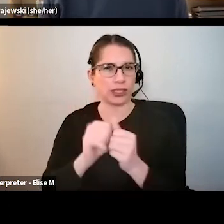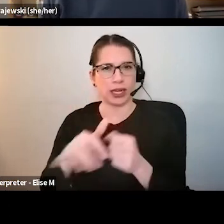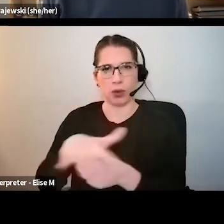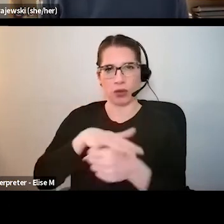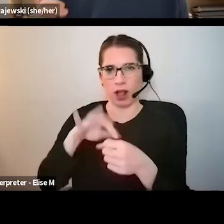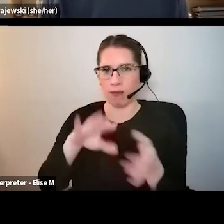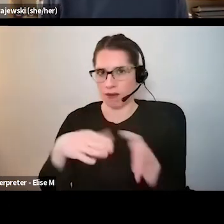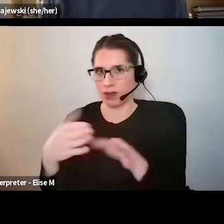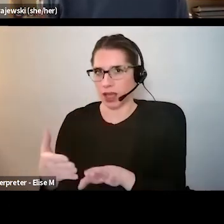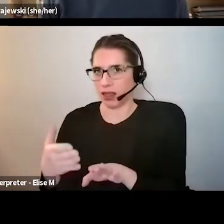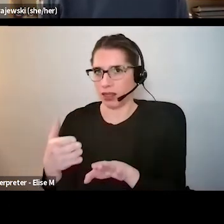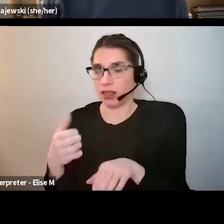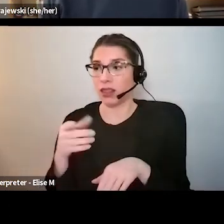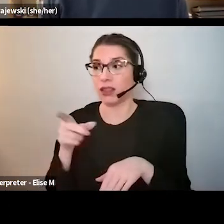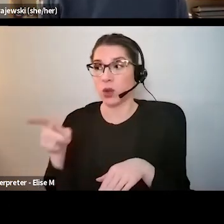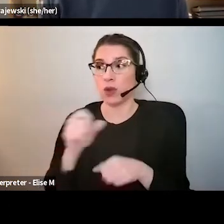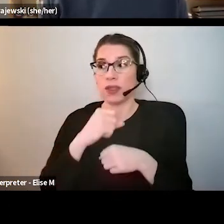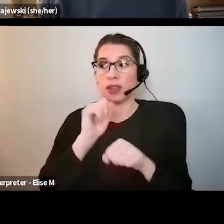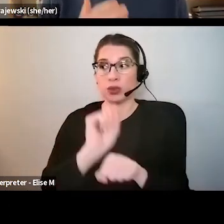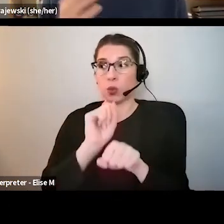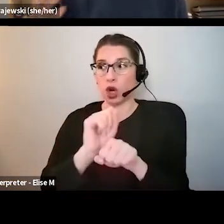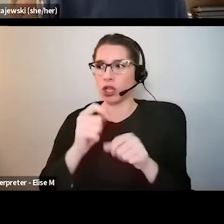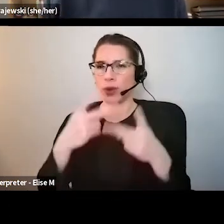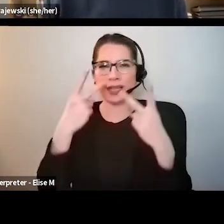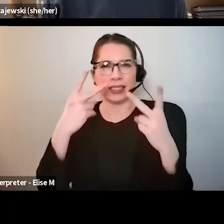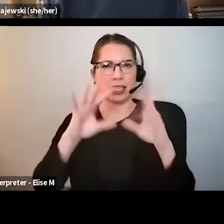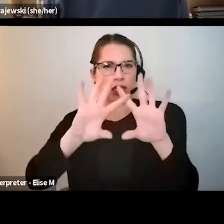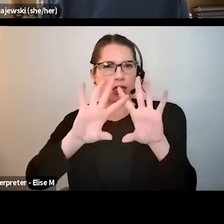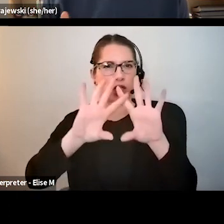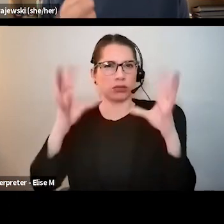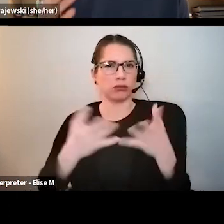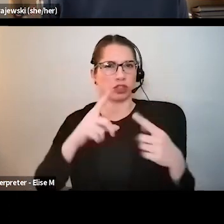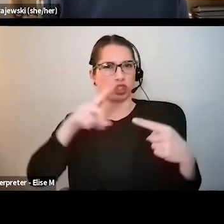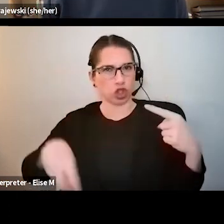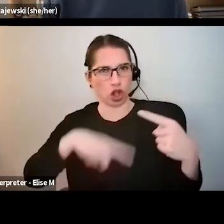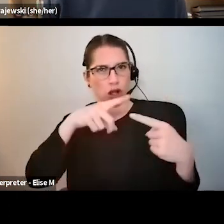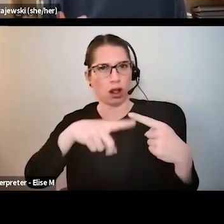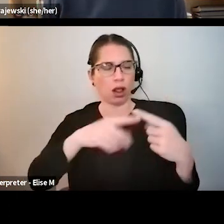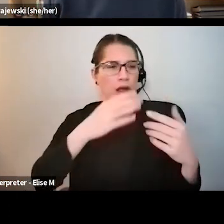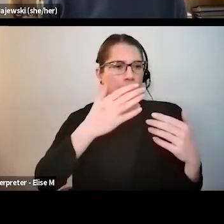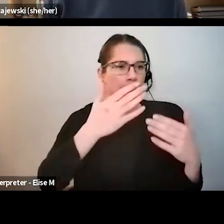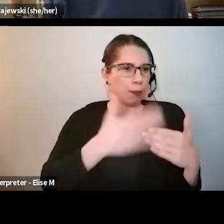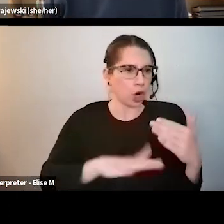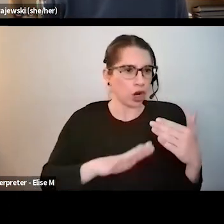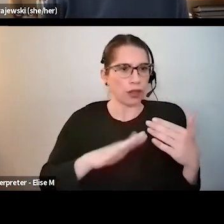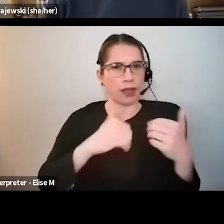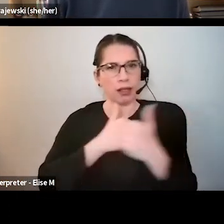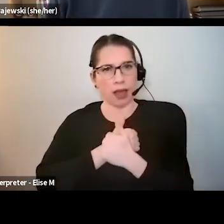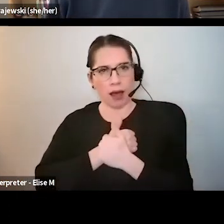The work creates a circle of simultaneous birth, love, life, and death.